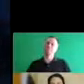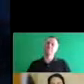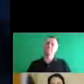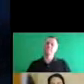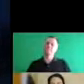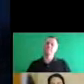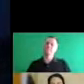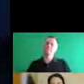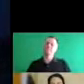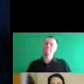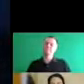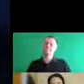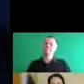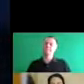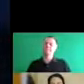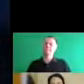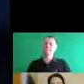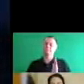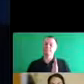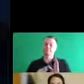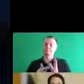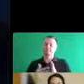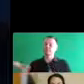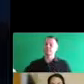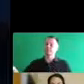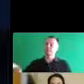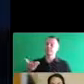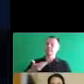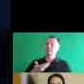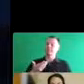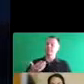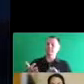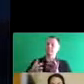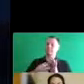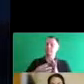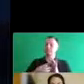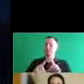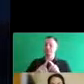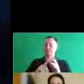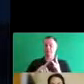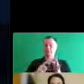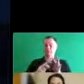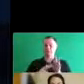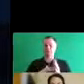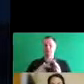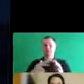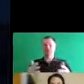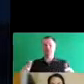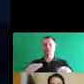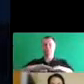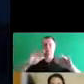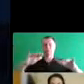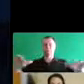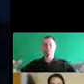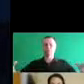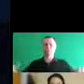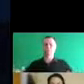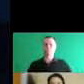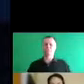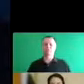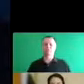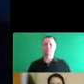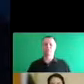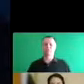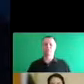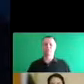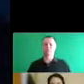know, nature offers you that. And so the ocean is that, but it's also, it's like a birthing place, you know,